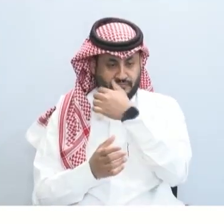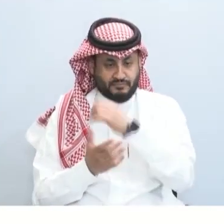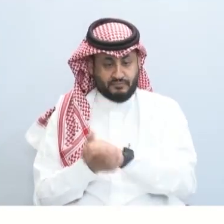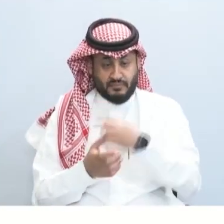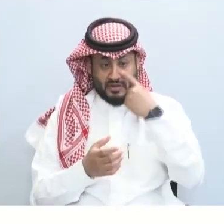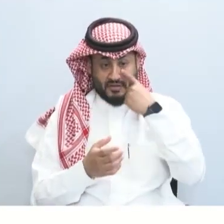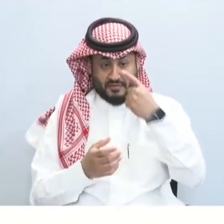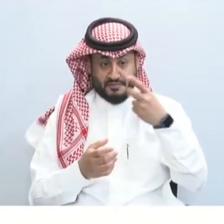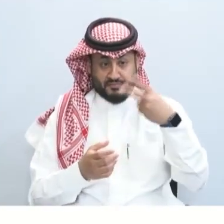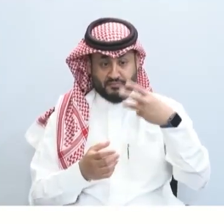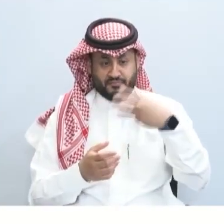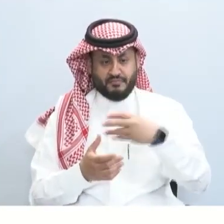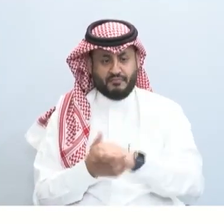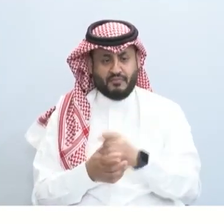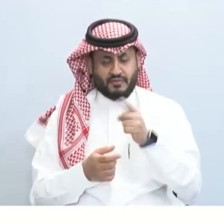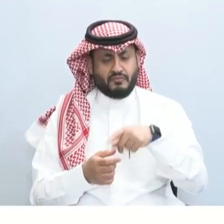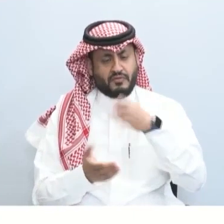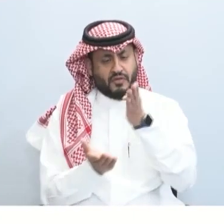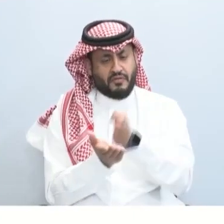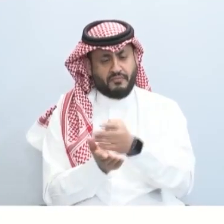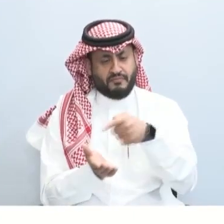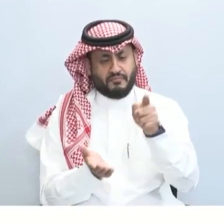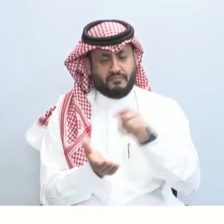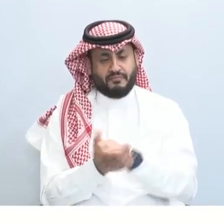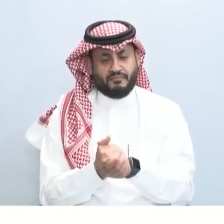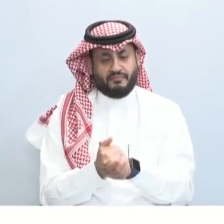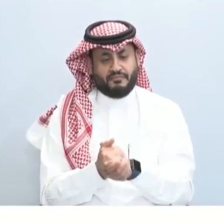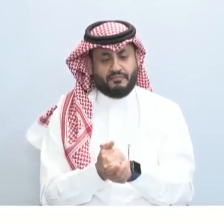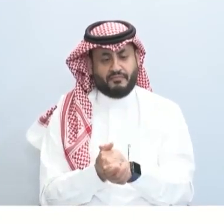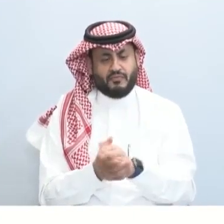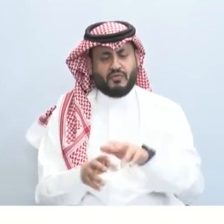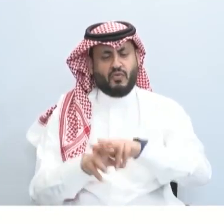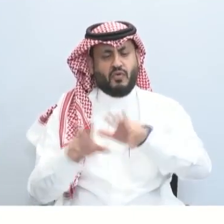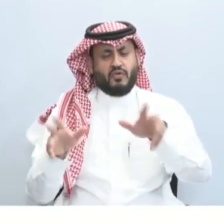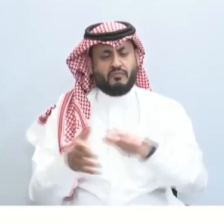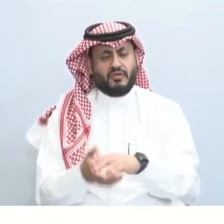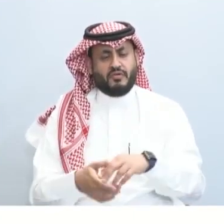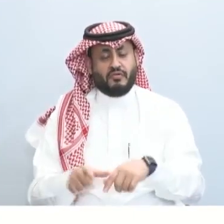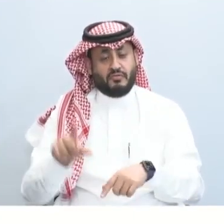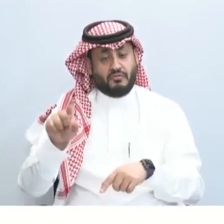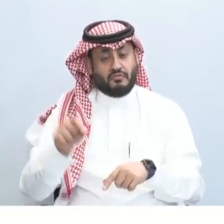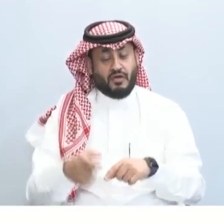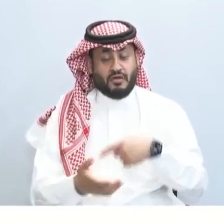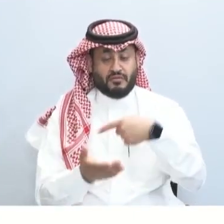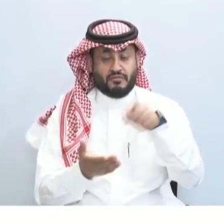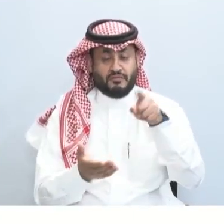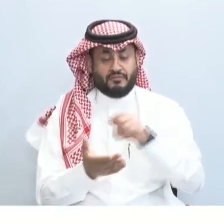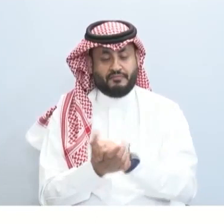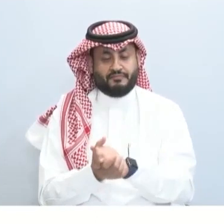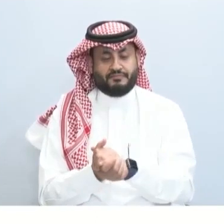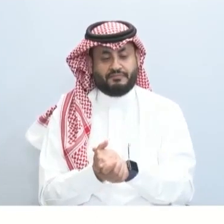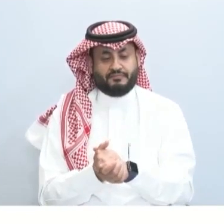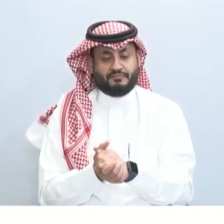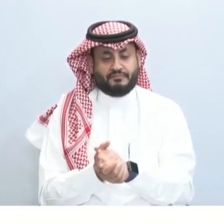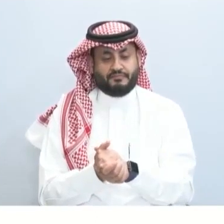The vision will come true and all will be good and